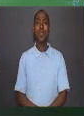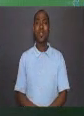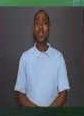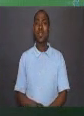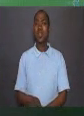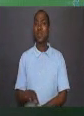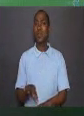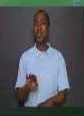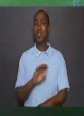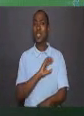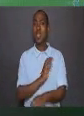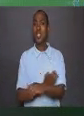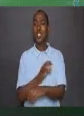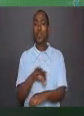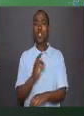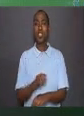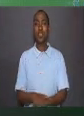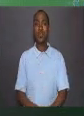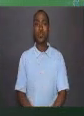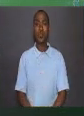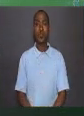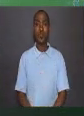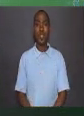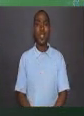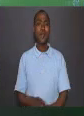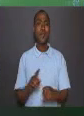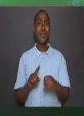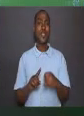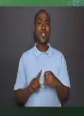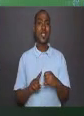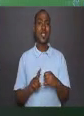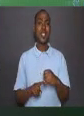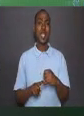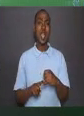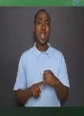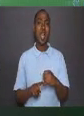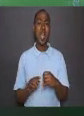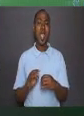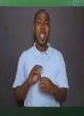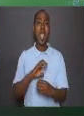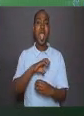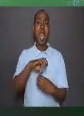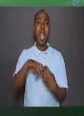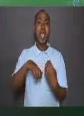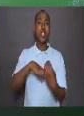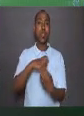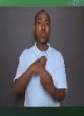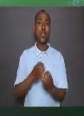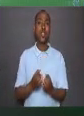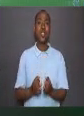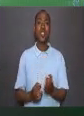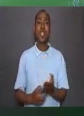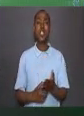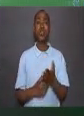obtain energy. At the end of the electron transport chain is